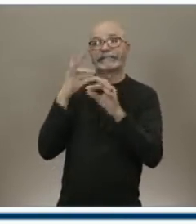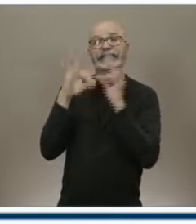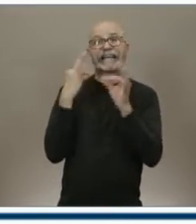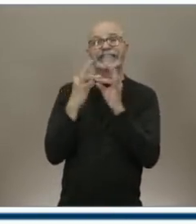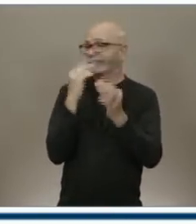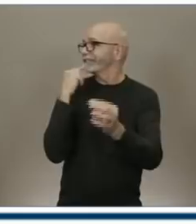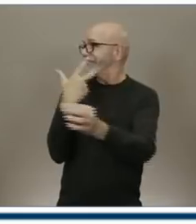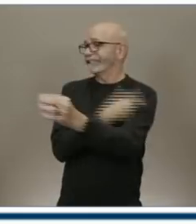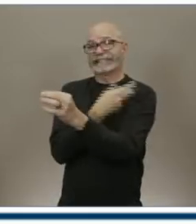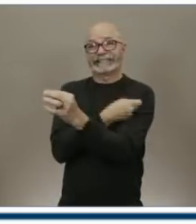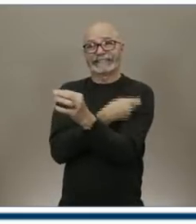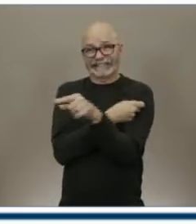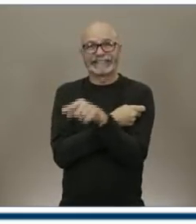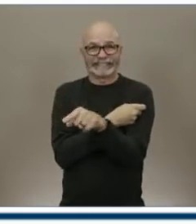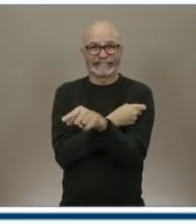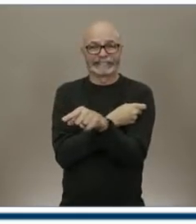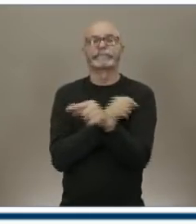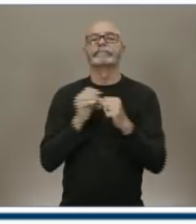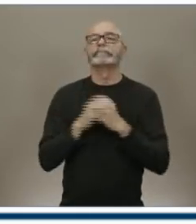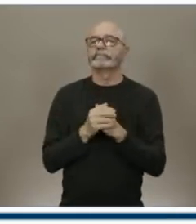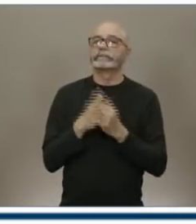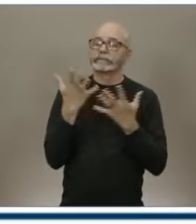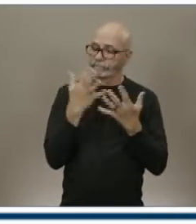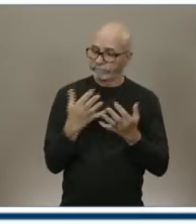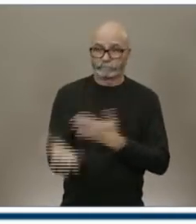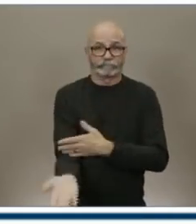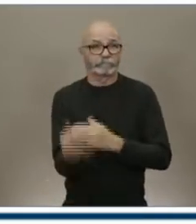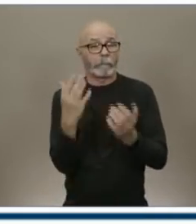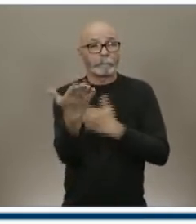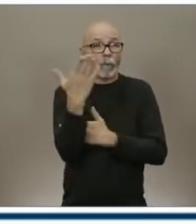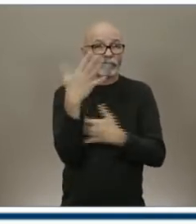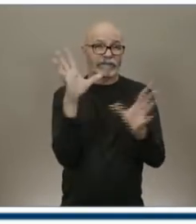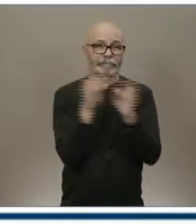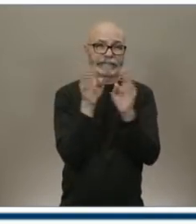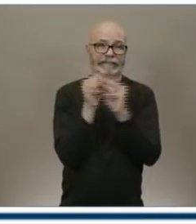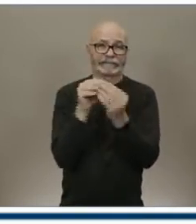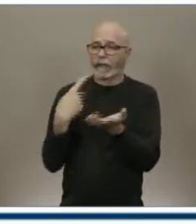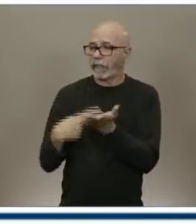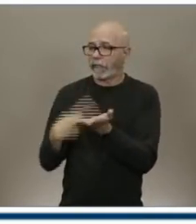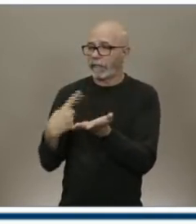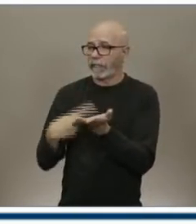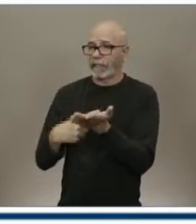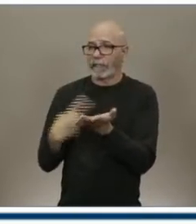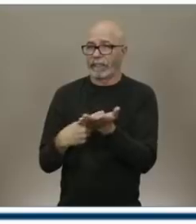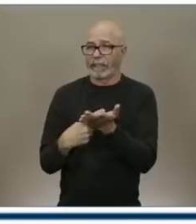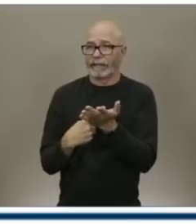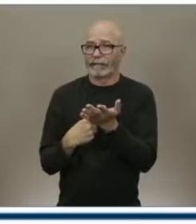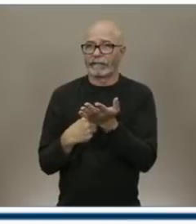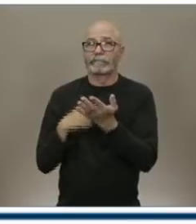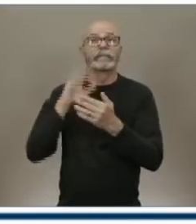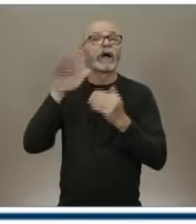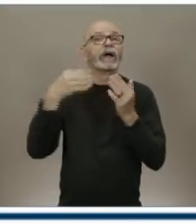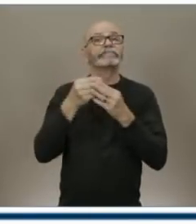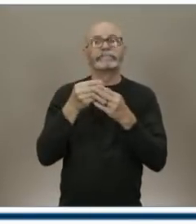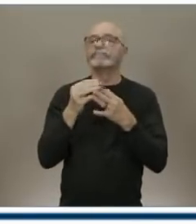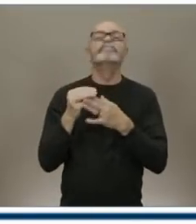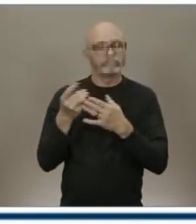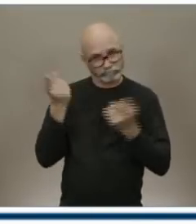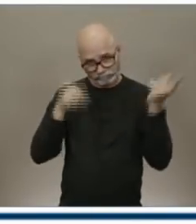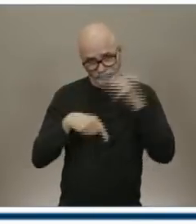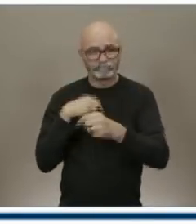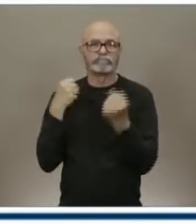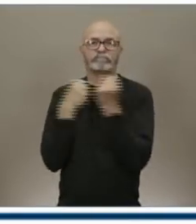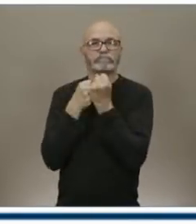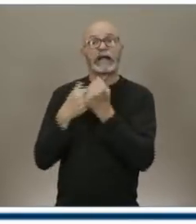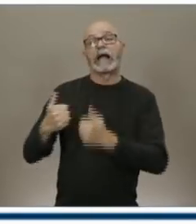all morning, and I have to thank all my colleagues, as well as the support that's coming from Canadian Armed